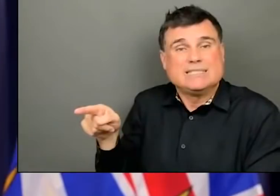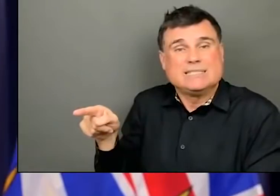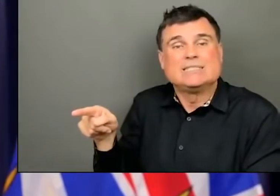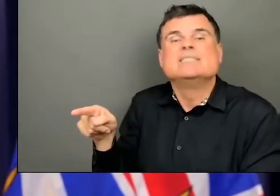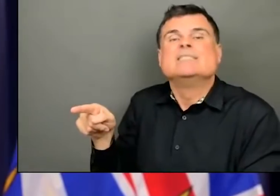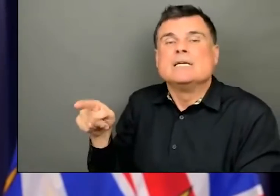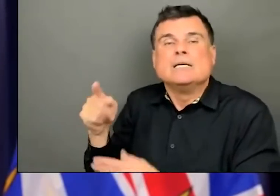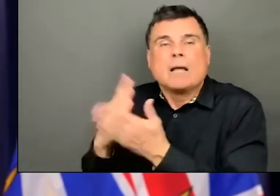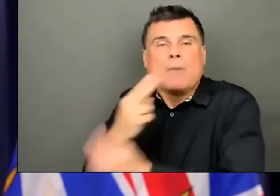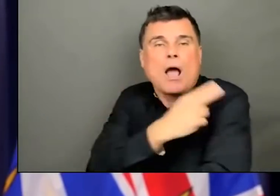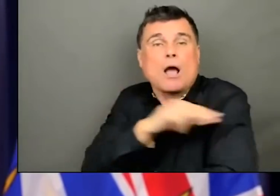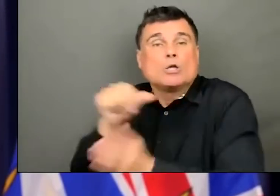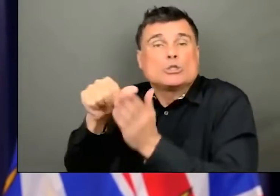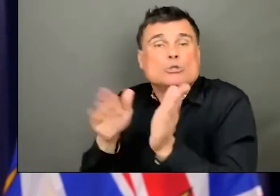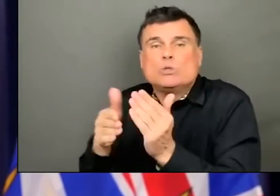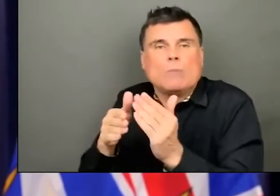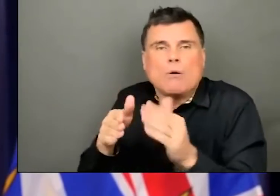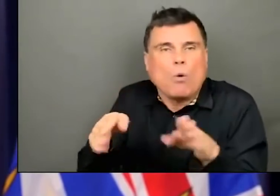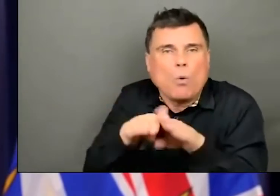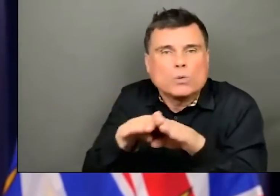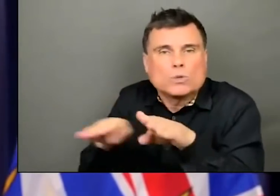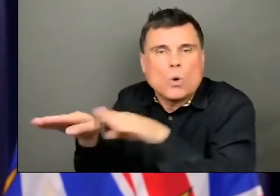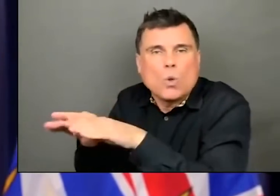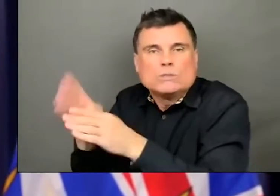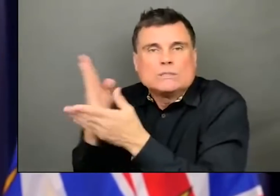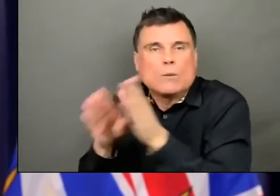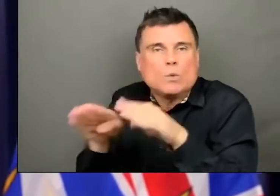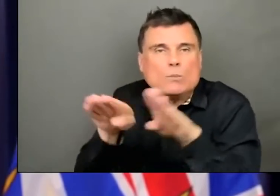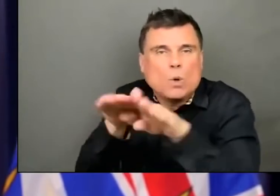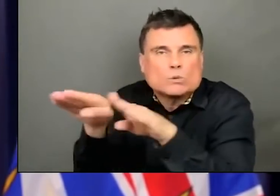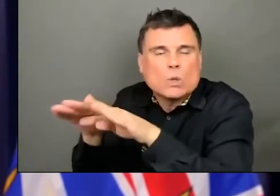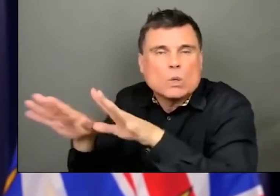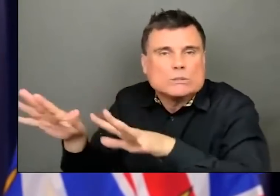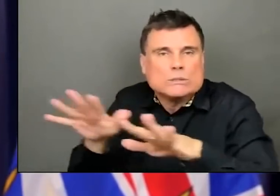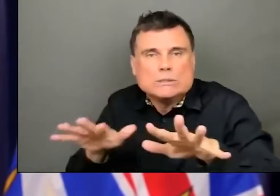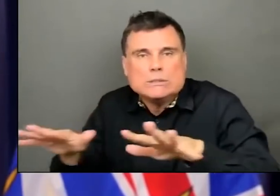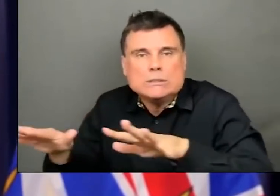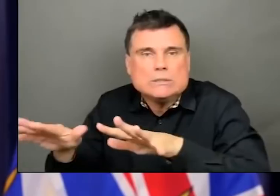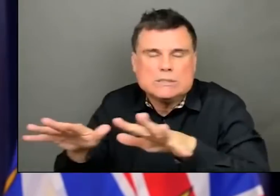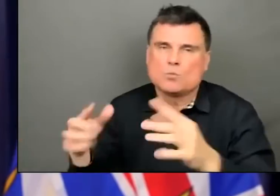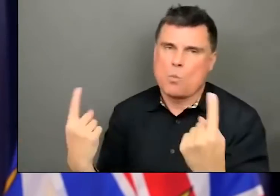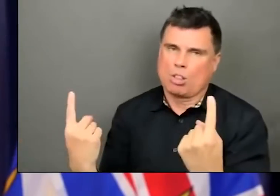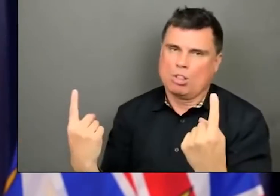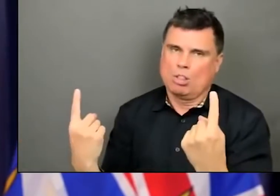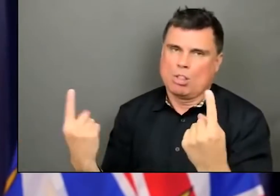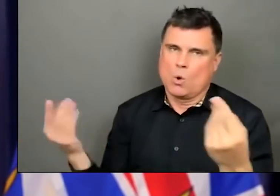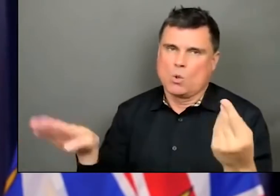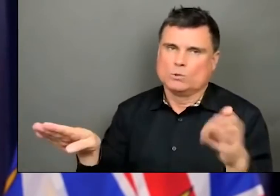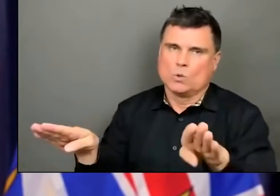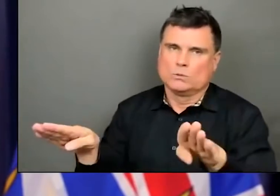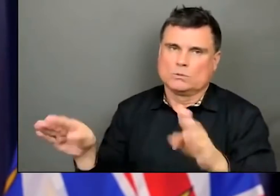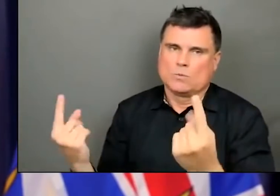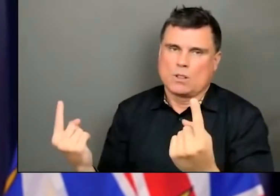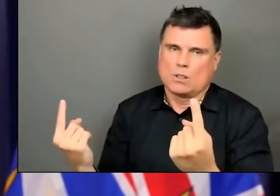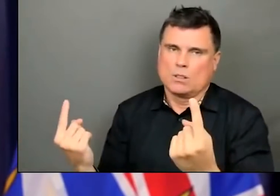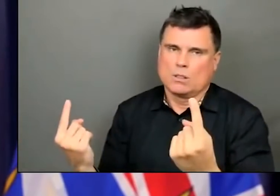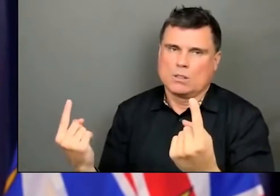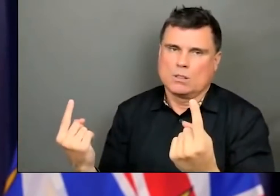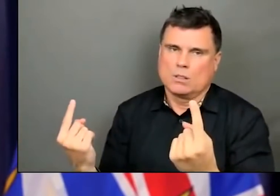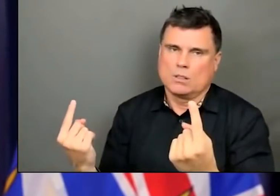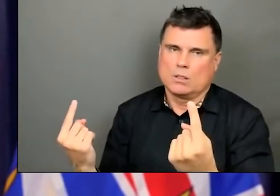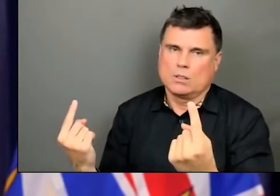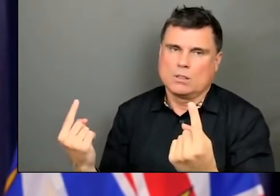the reductions we've been talking about for some weeks now. Abbotsford Regional will focus on same-day surgeries that don't